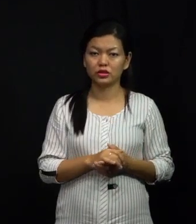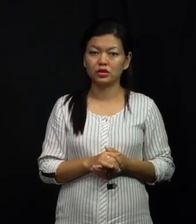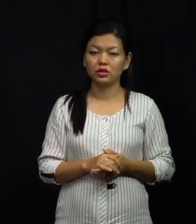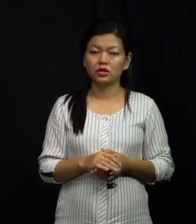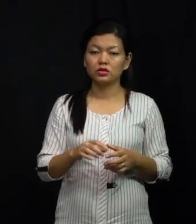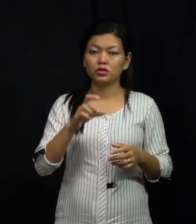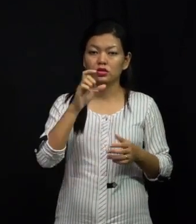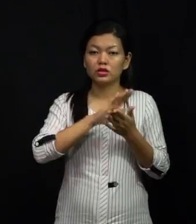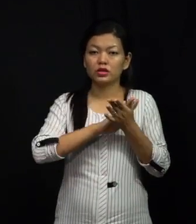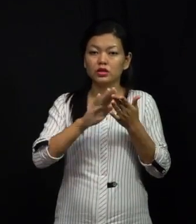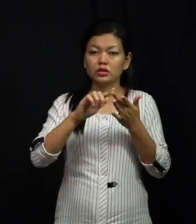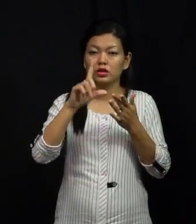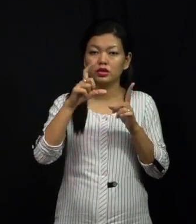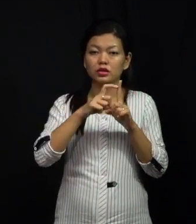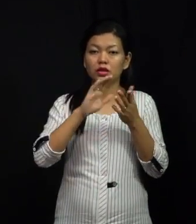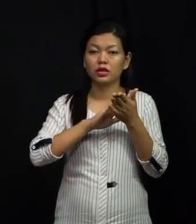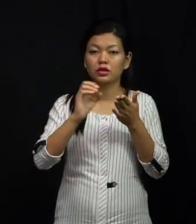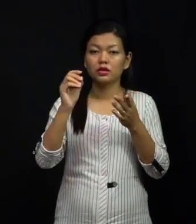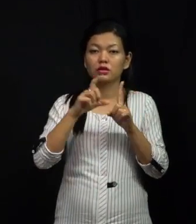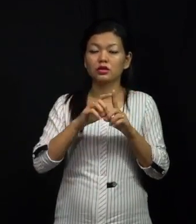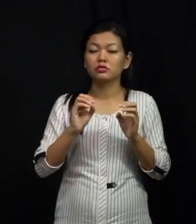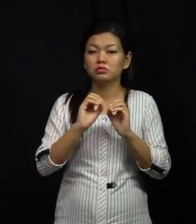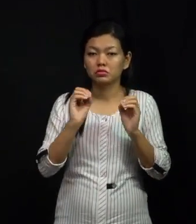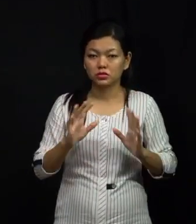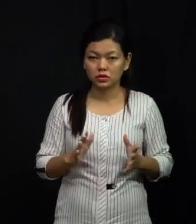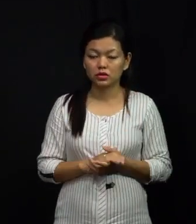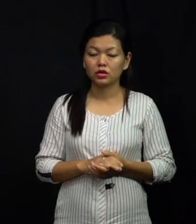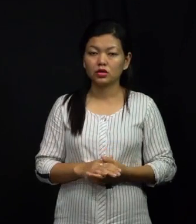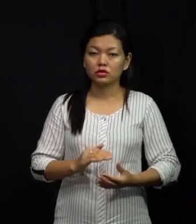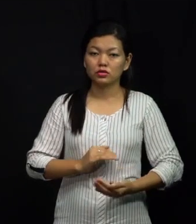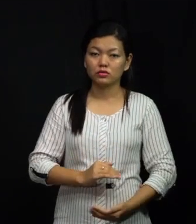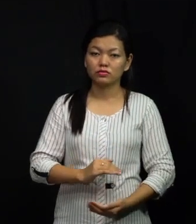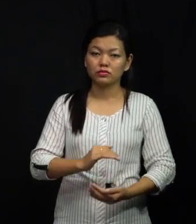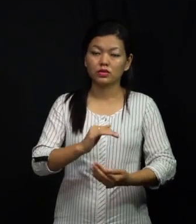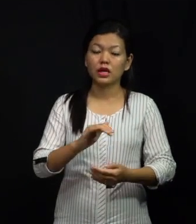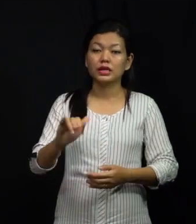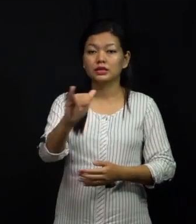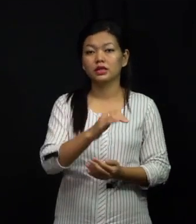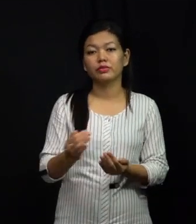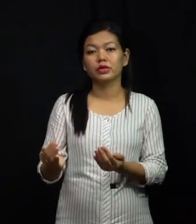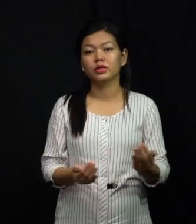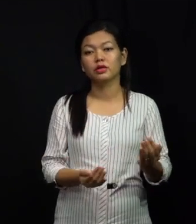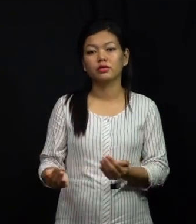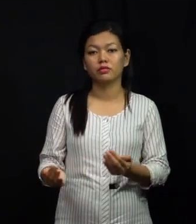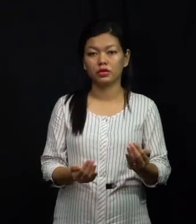no childhood, and at home you're treated as a baby, and after that you go to your